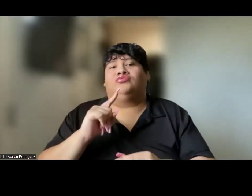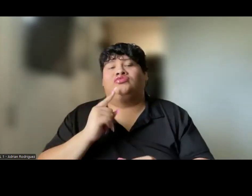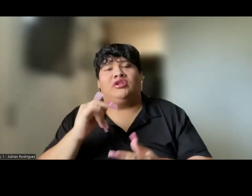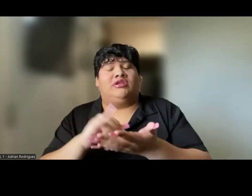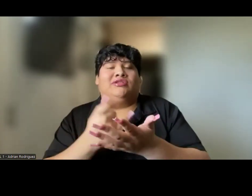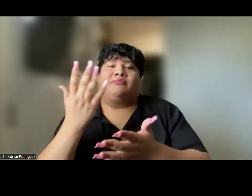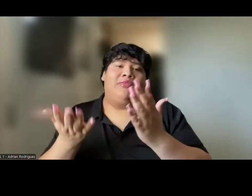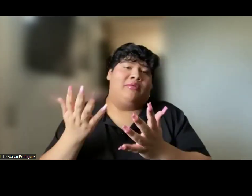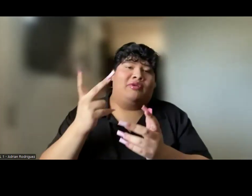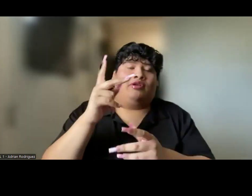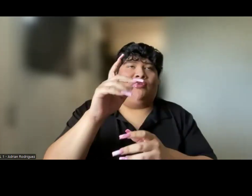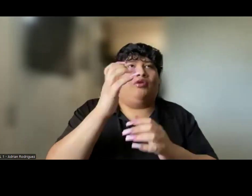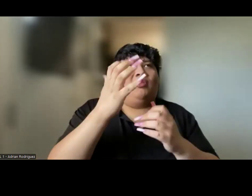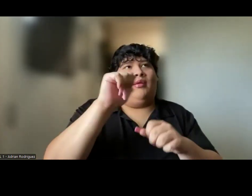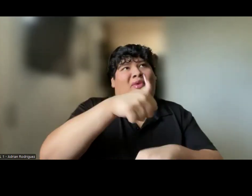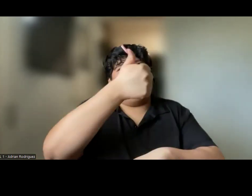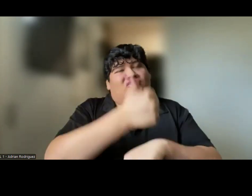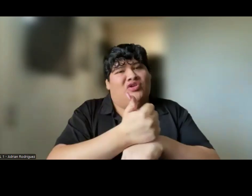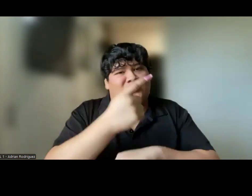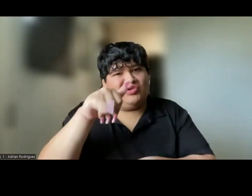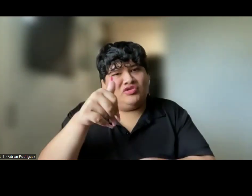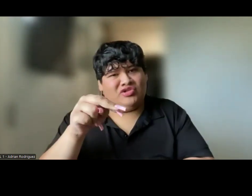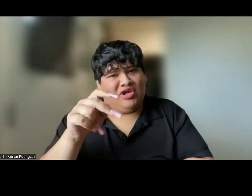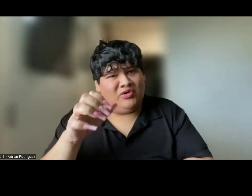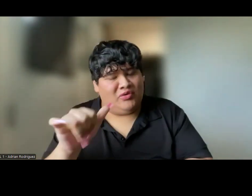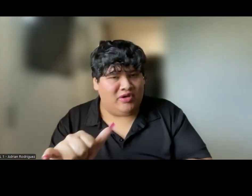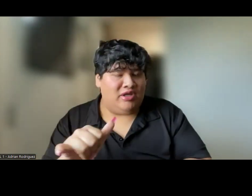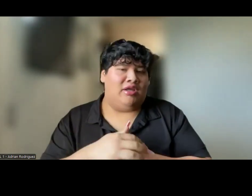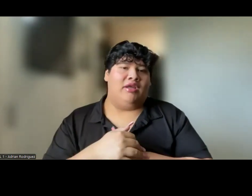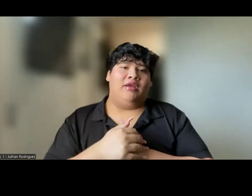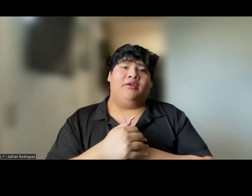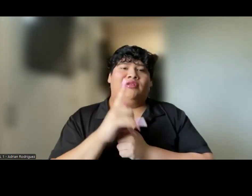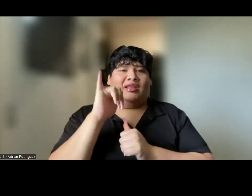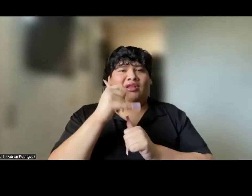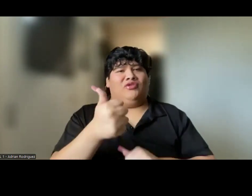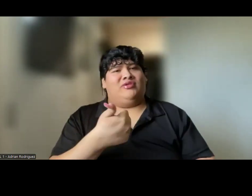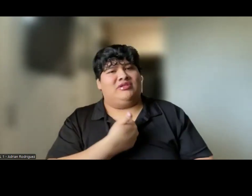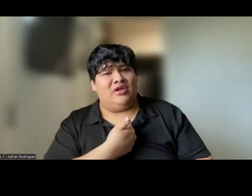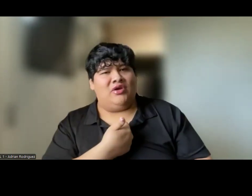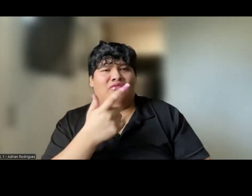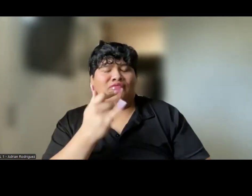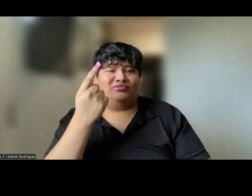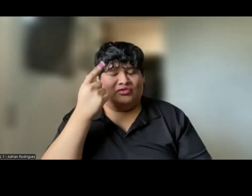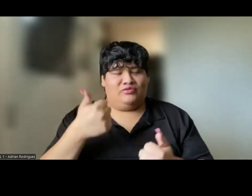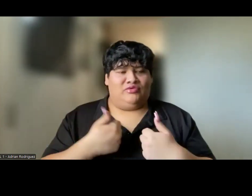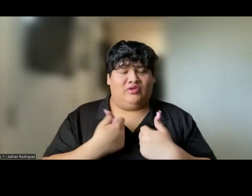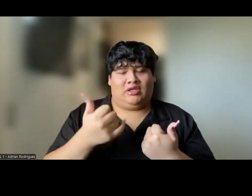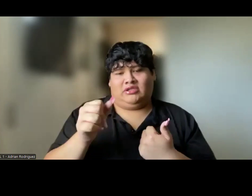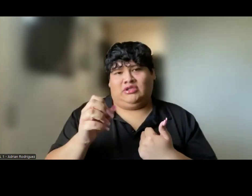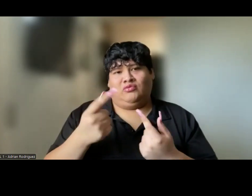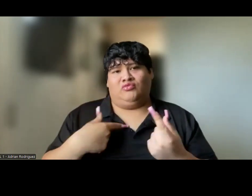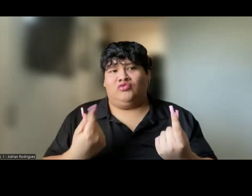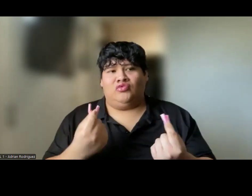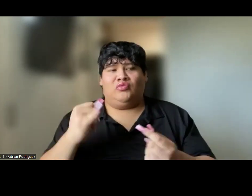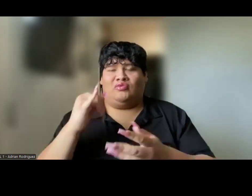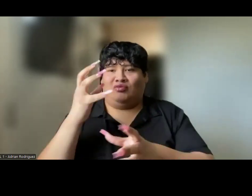January. We gave it to the legislature, stakeholders like yourselves, obviously, just like the secretary. I saw the